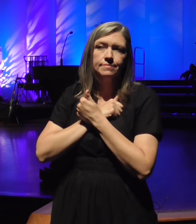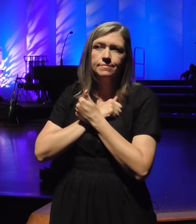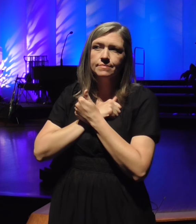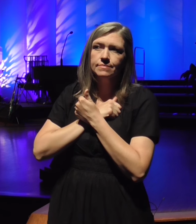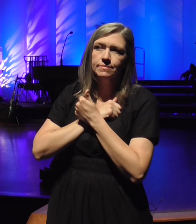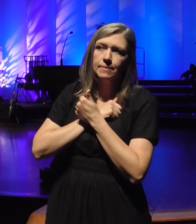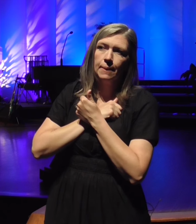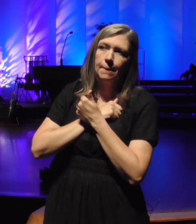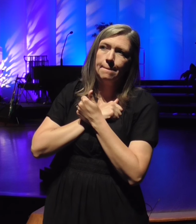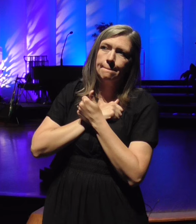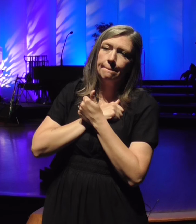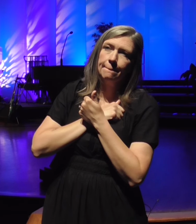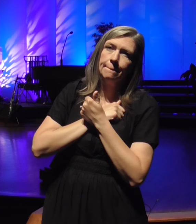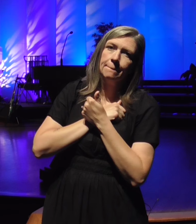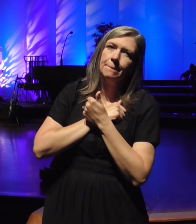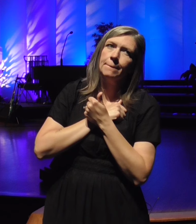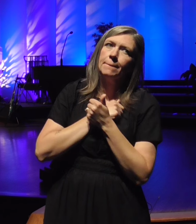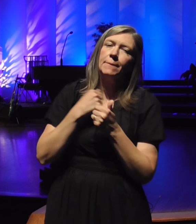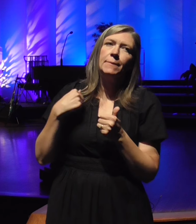it be.